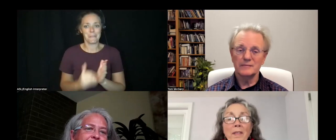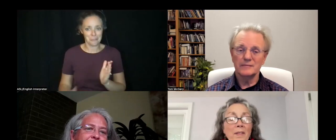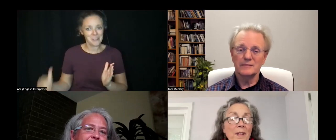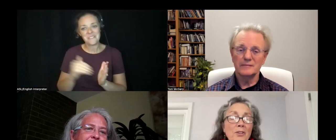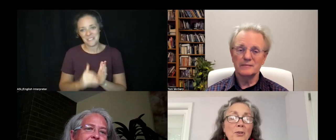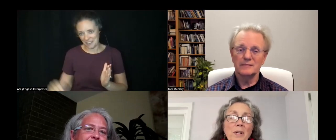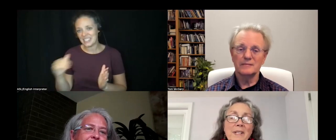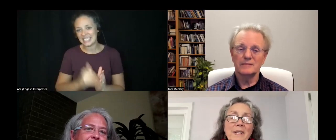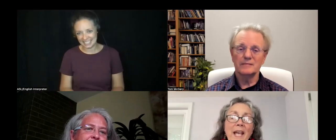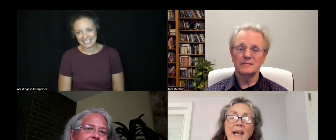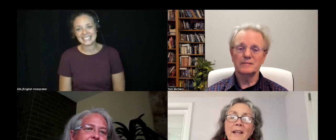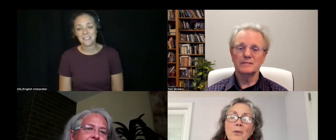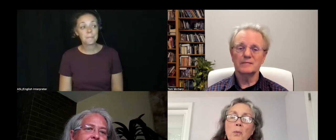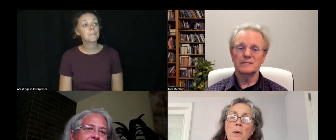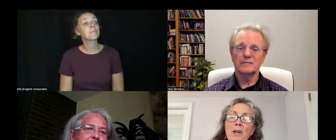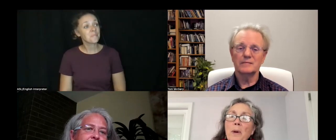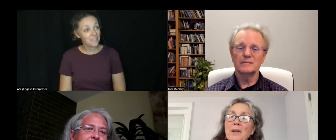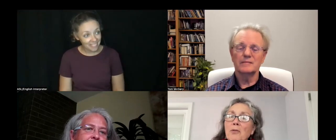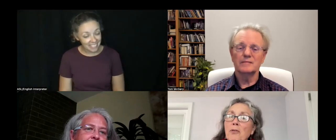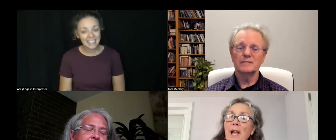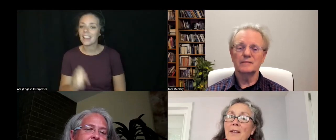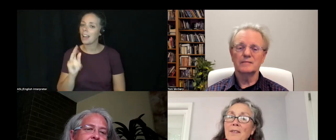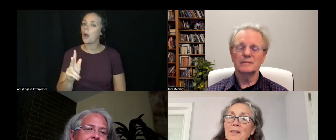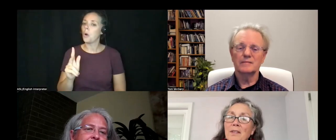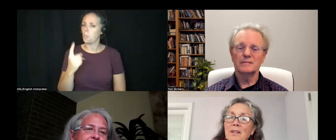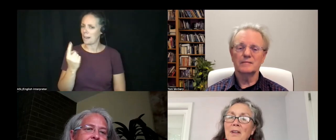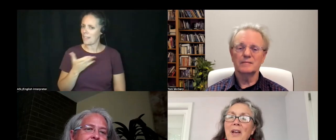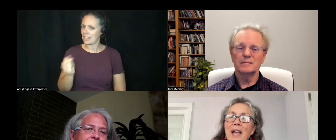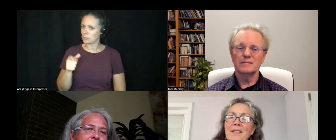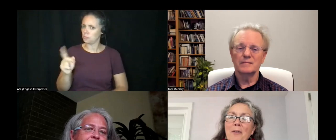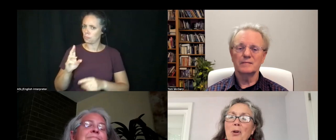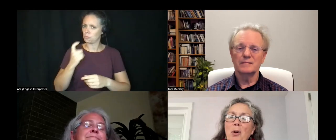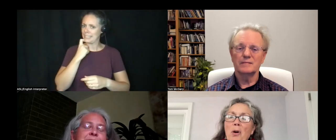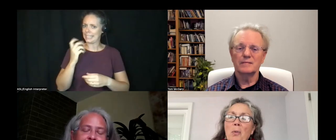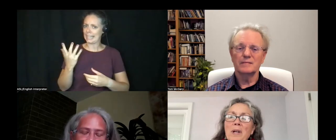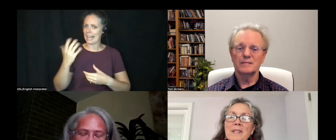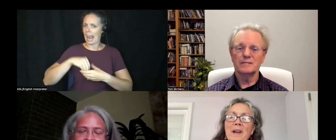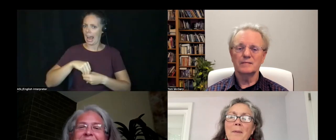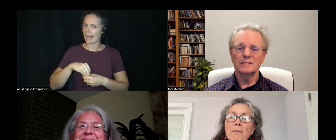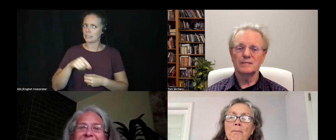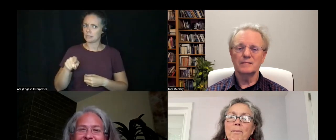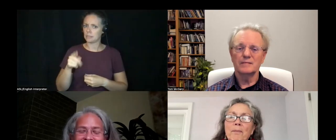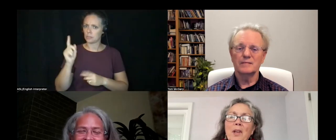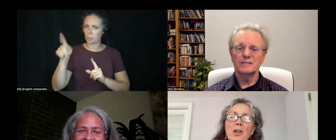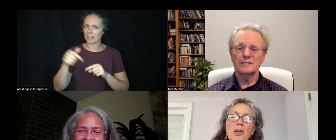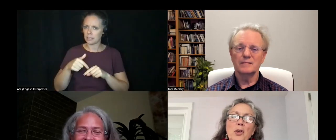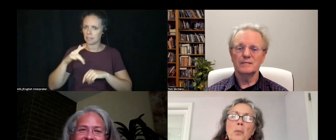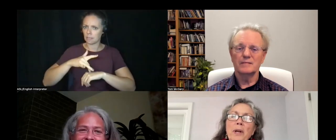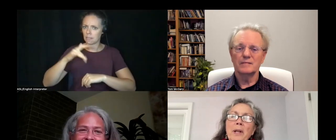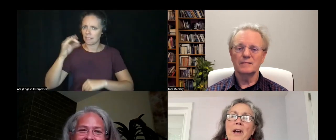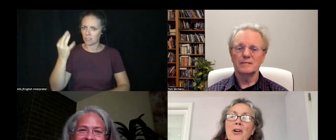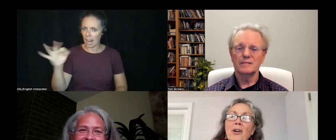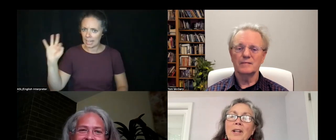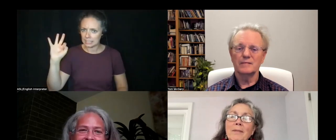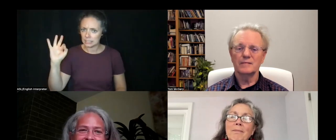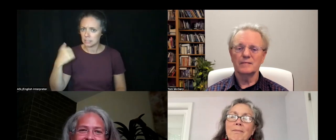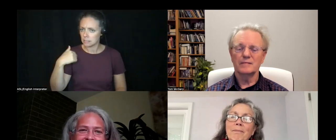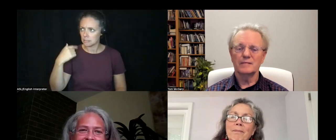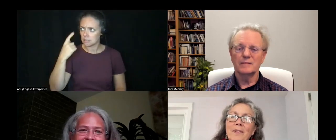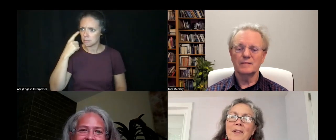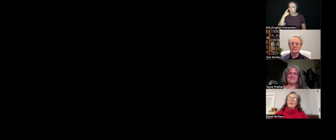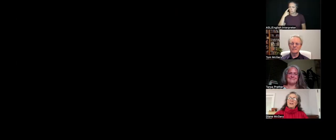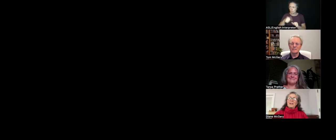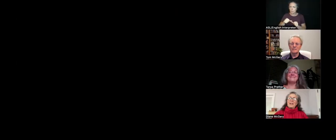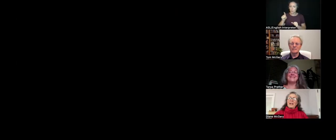One of the things you recently added when you went to France, as I recall, was you put in a garden